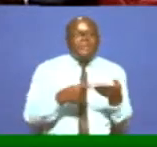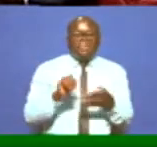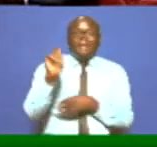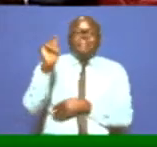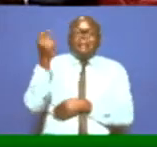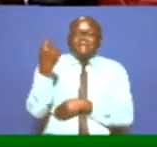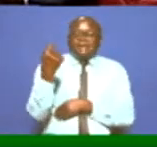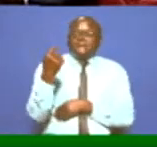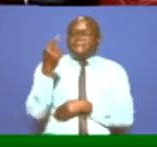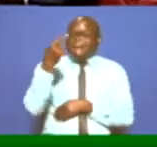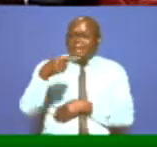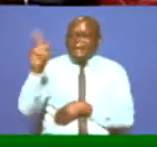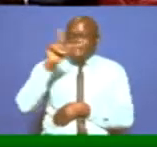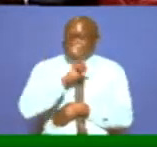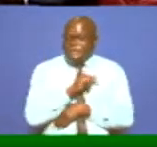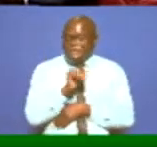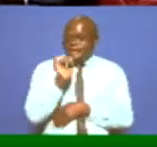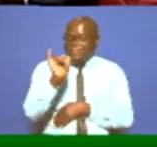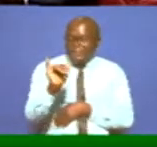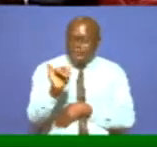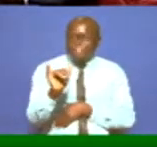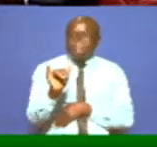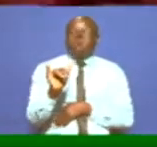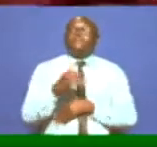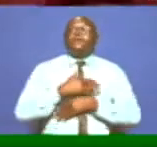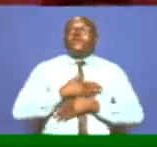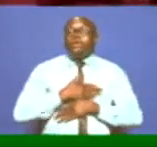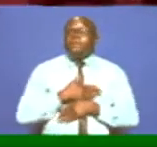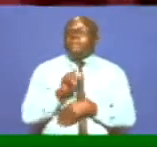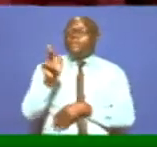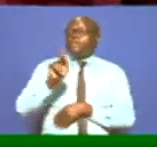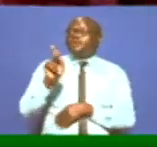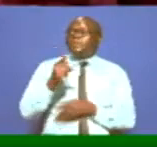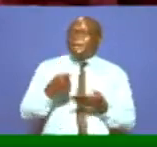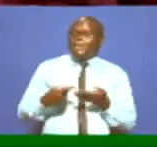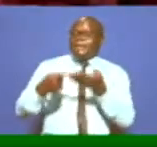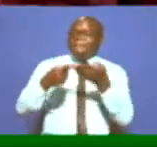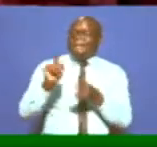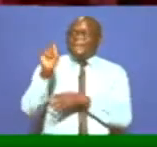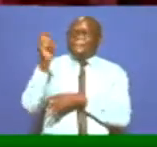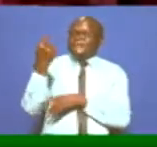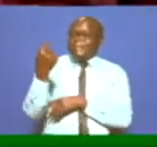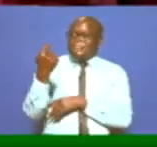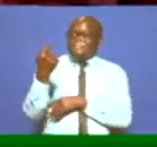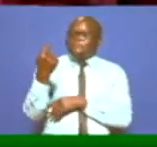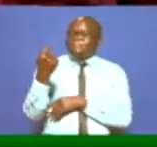Is he in order, Honorable Speaker, that Honorable Kosgei debates the president?